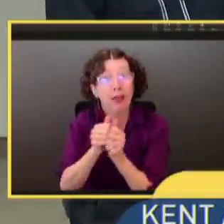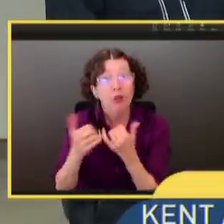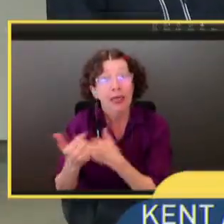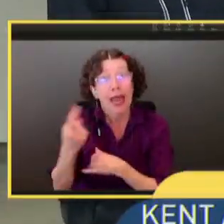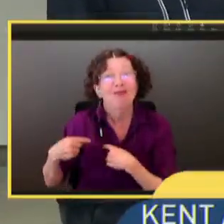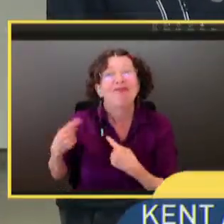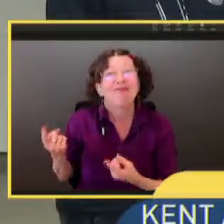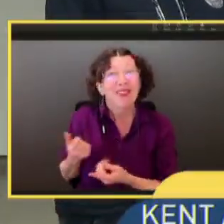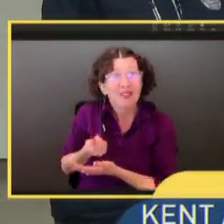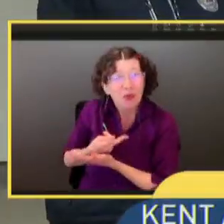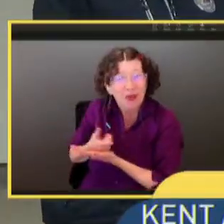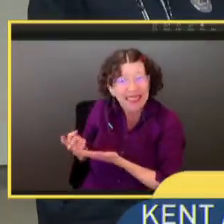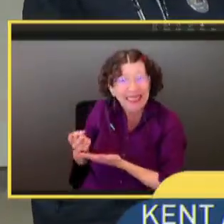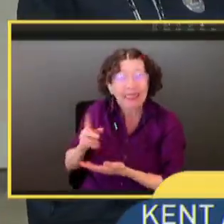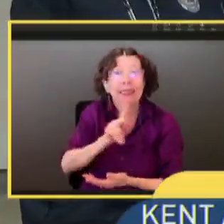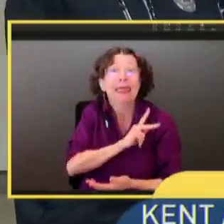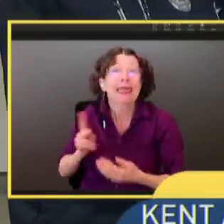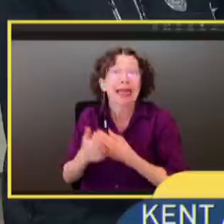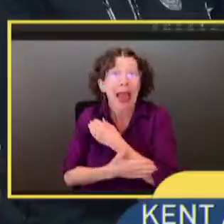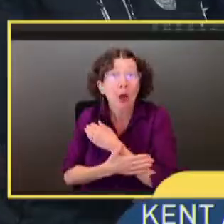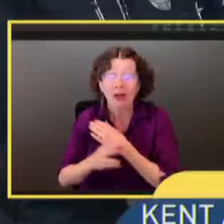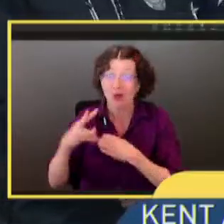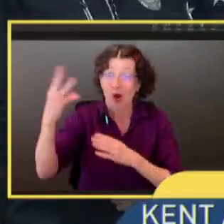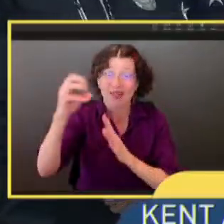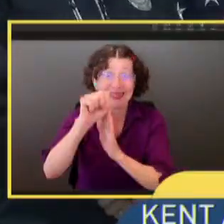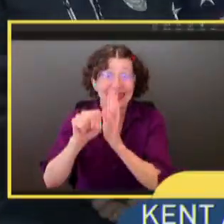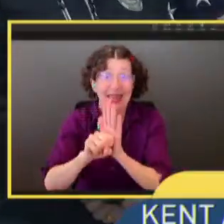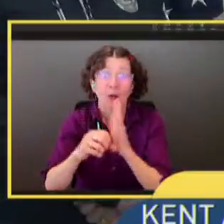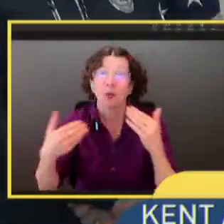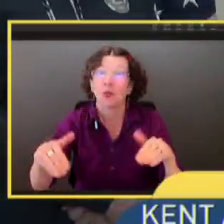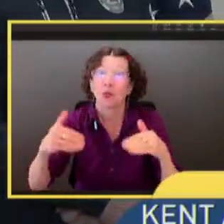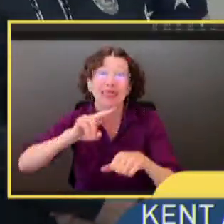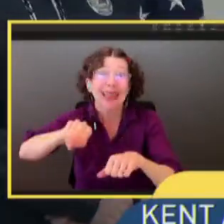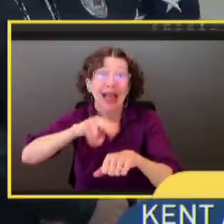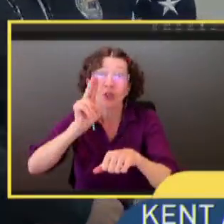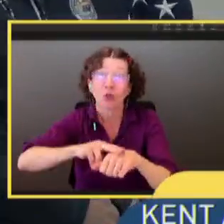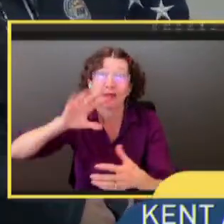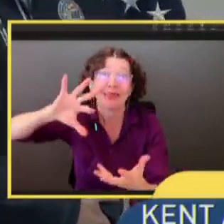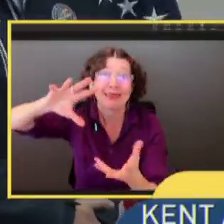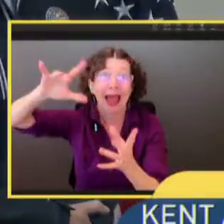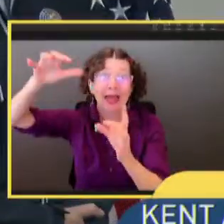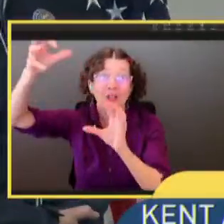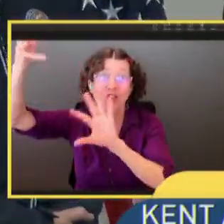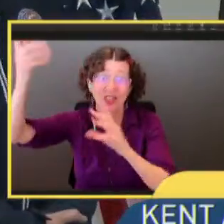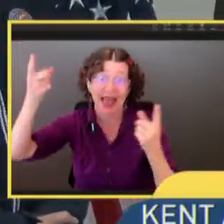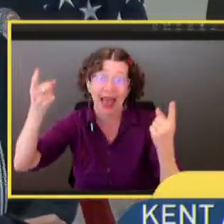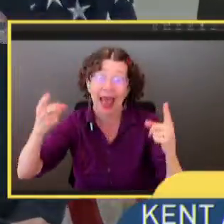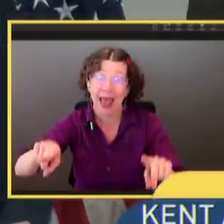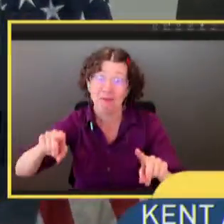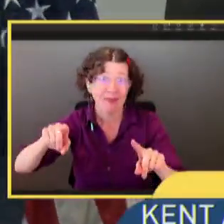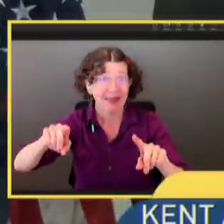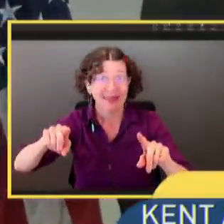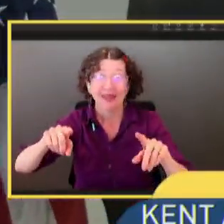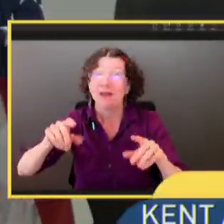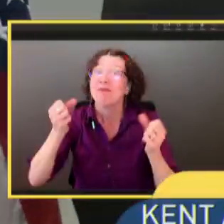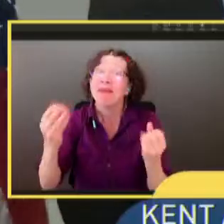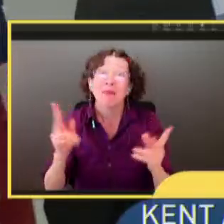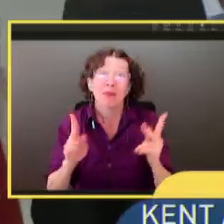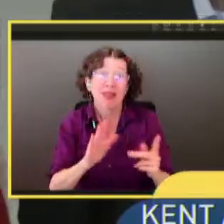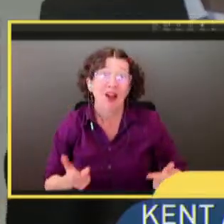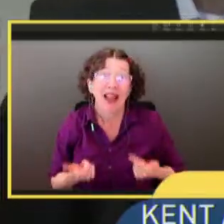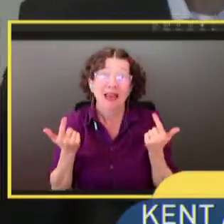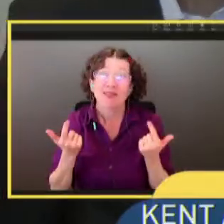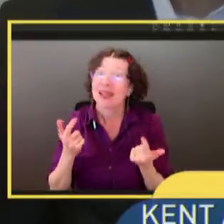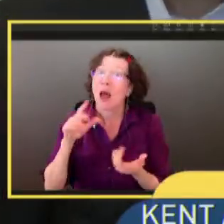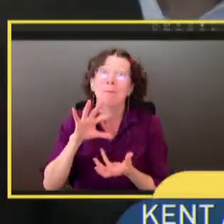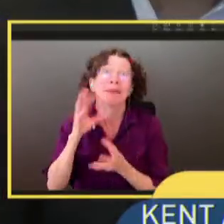out. Thank you to our city and state partners for being here, too. I want to thank Governor Ferguson for calling us together today. As we know,